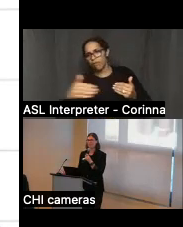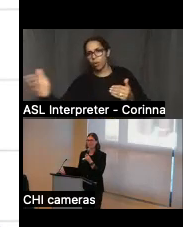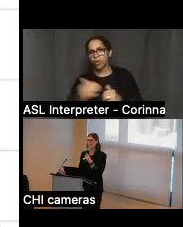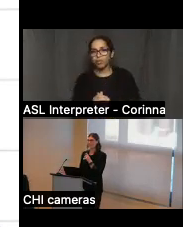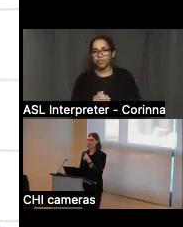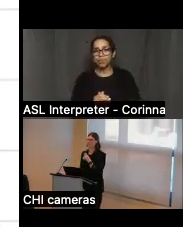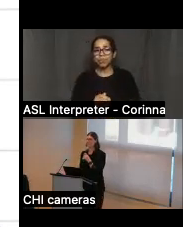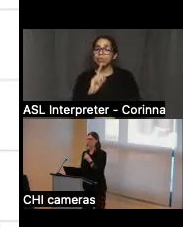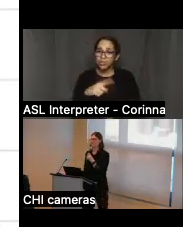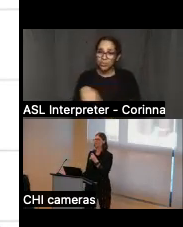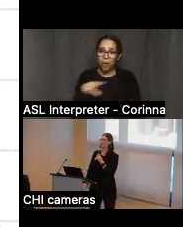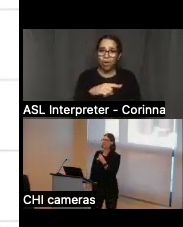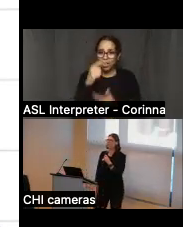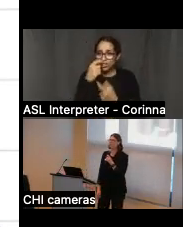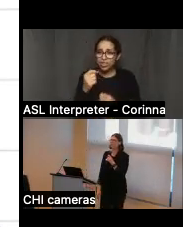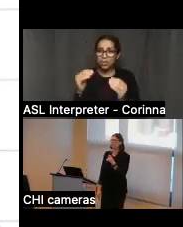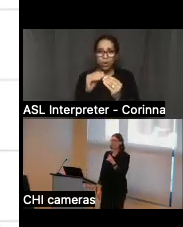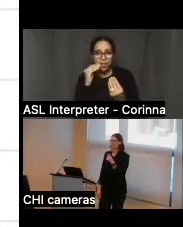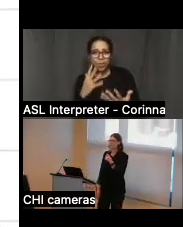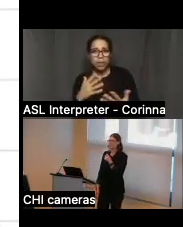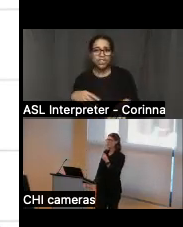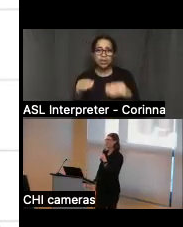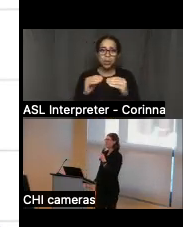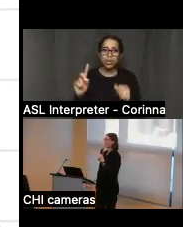more information and lots more data that we have available on